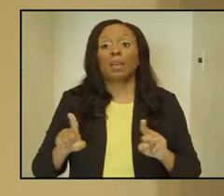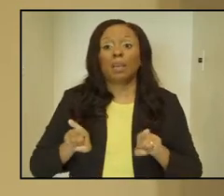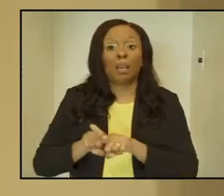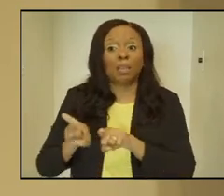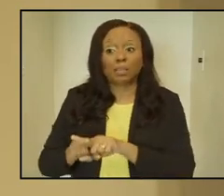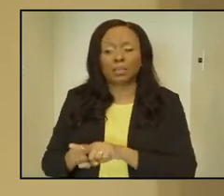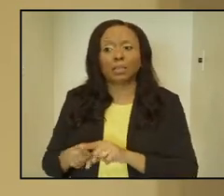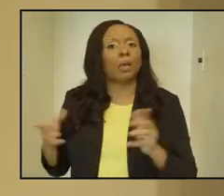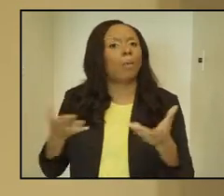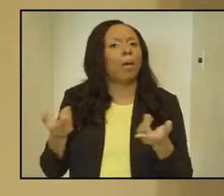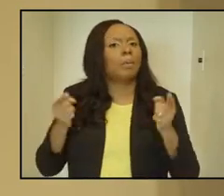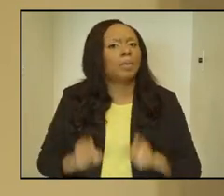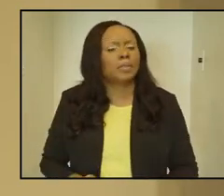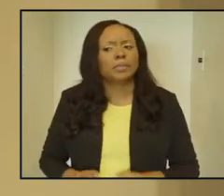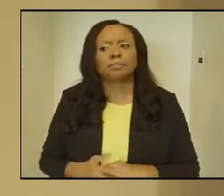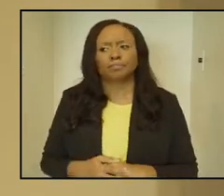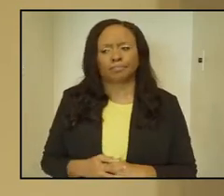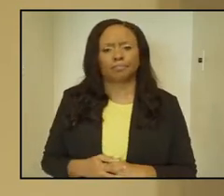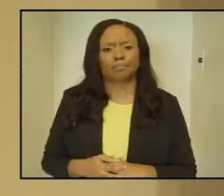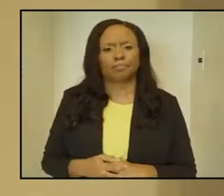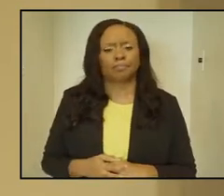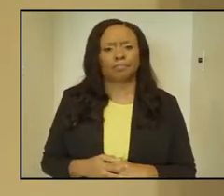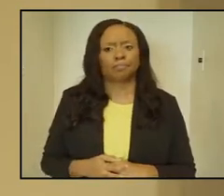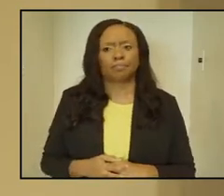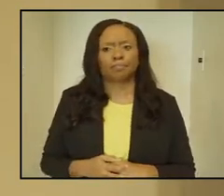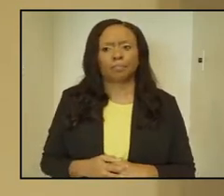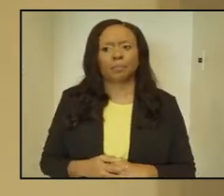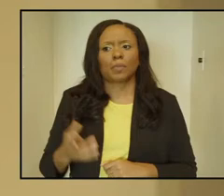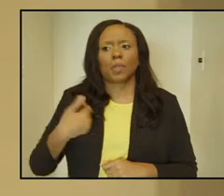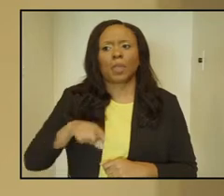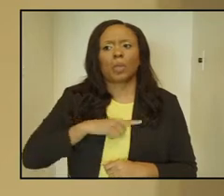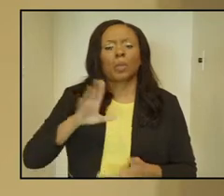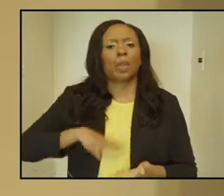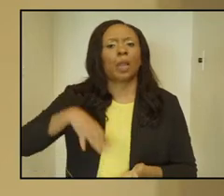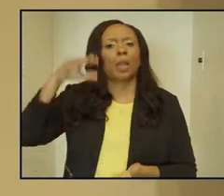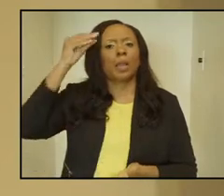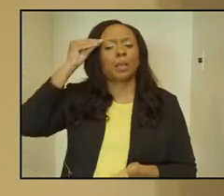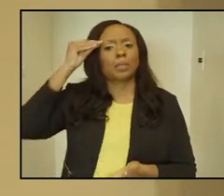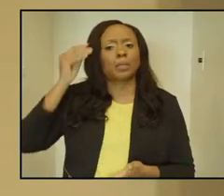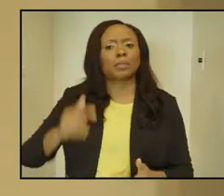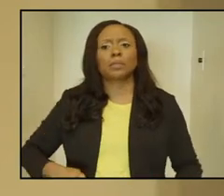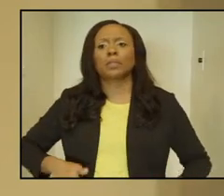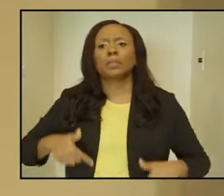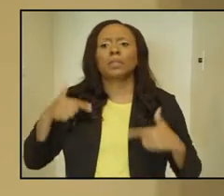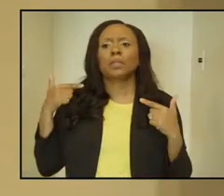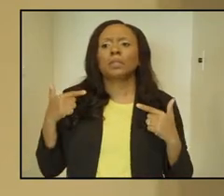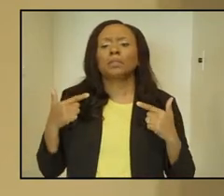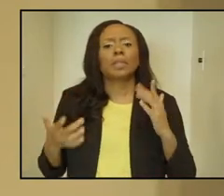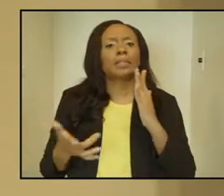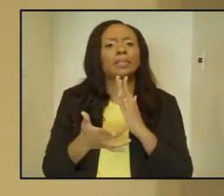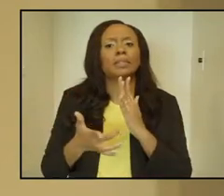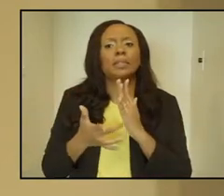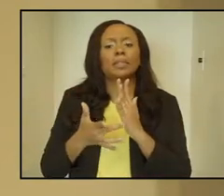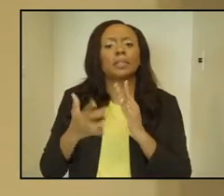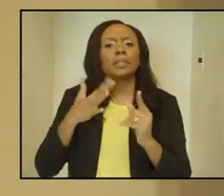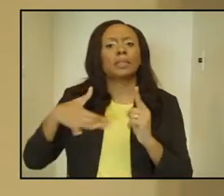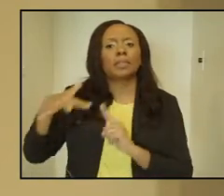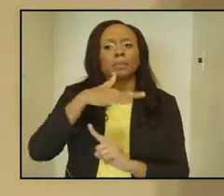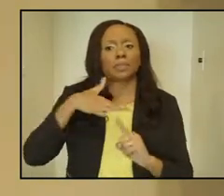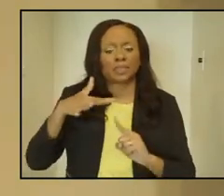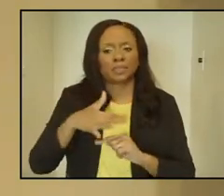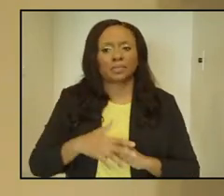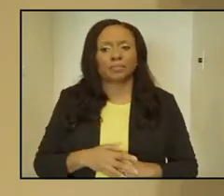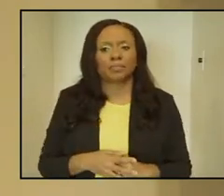also became clear, as all of you have said, is that we've learned to live in a digital framework. And human beings